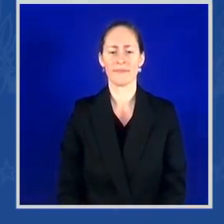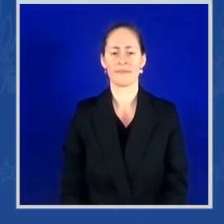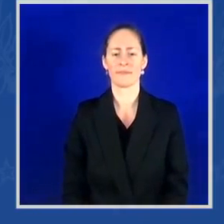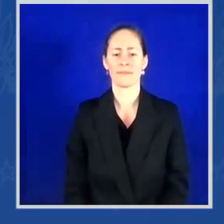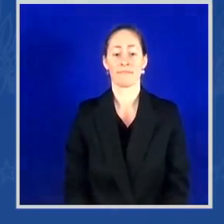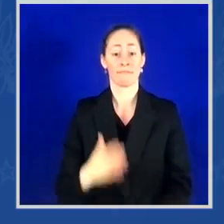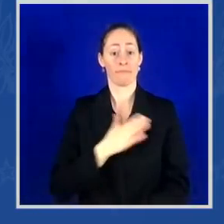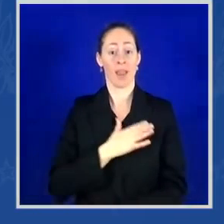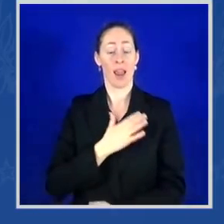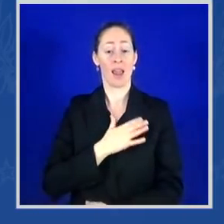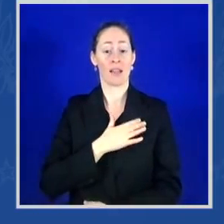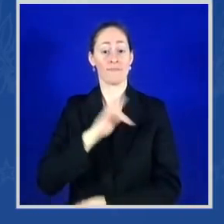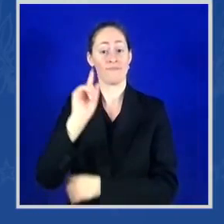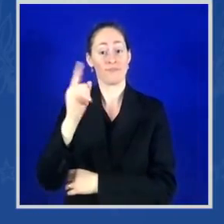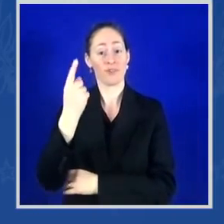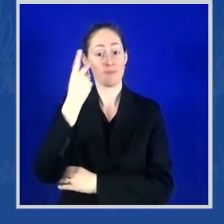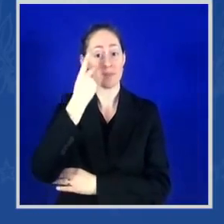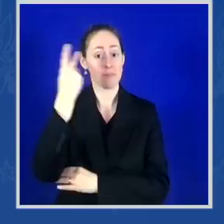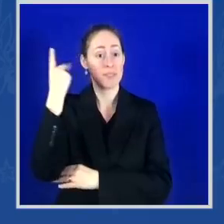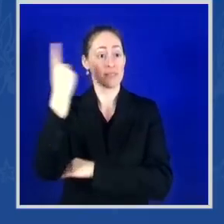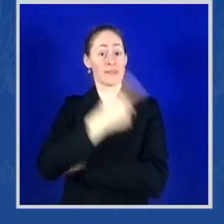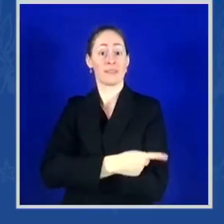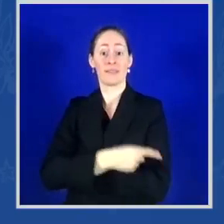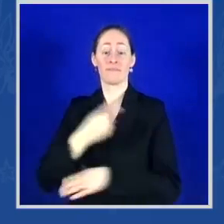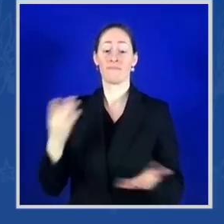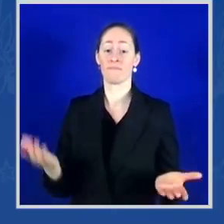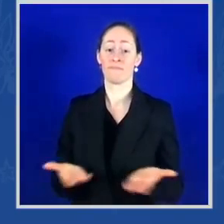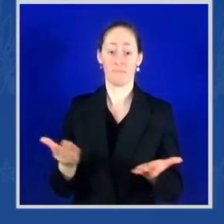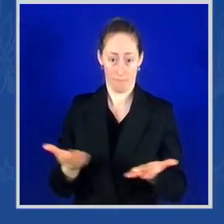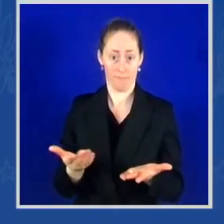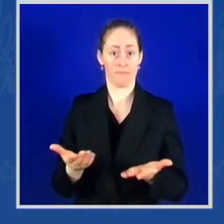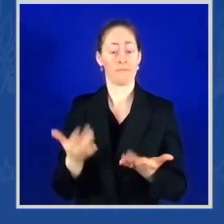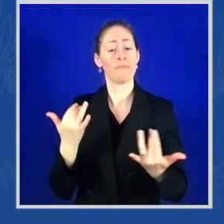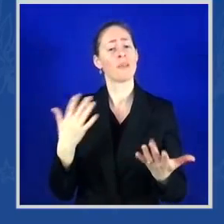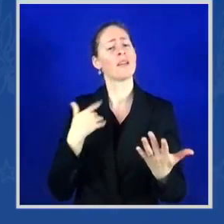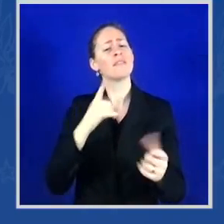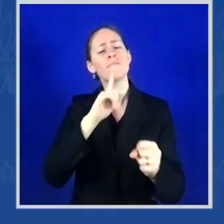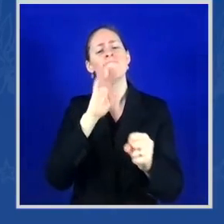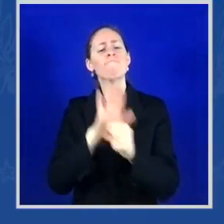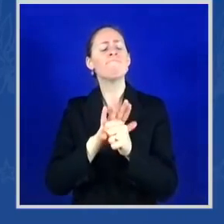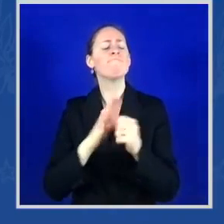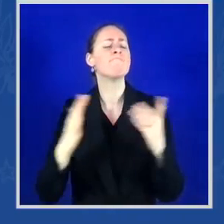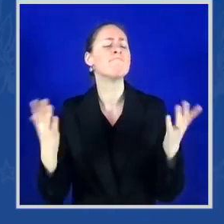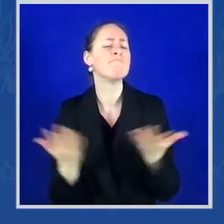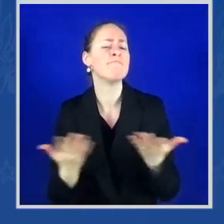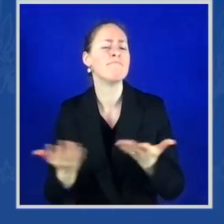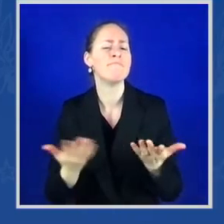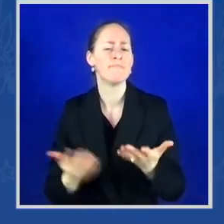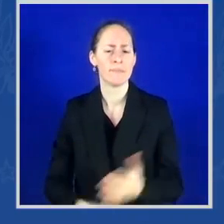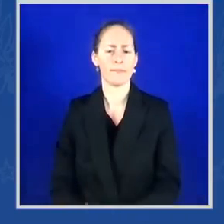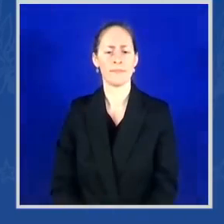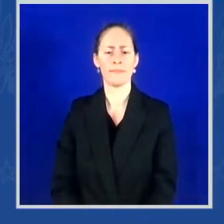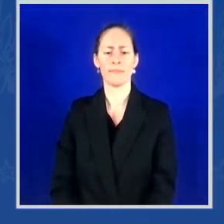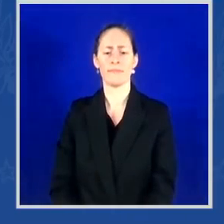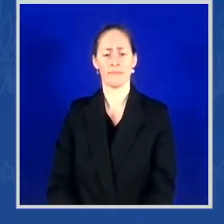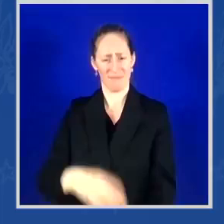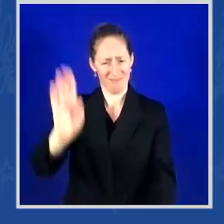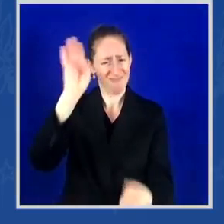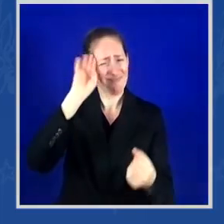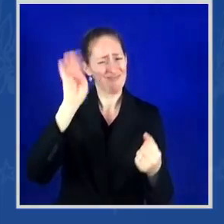belief. We may have many obligations as a nation, but we only have one truly sacred